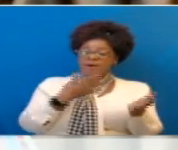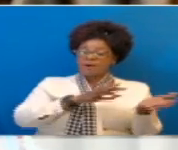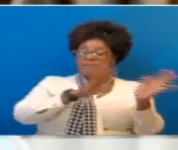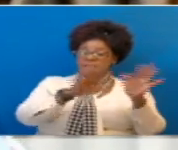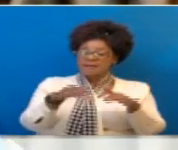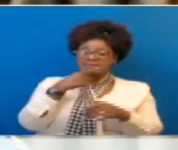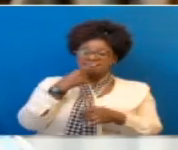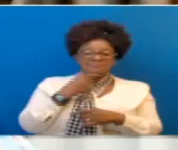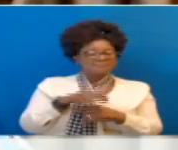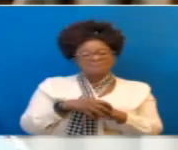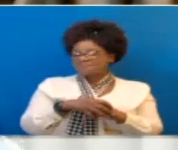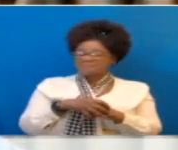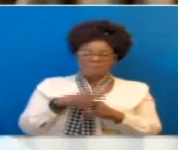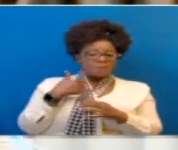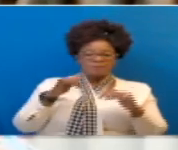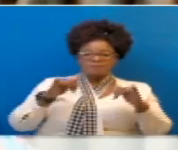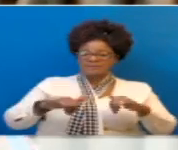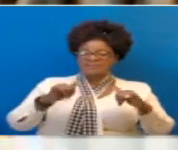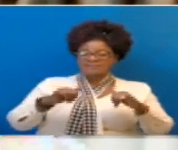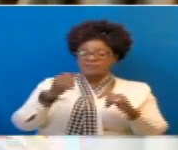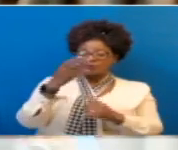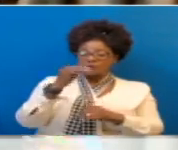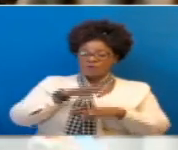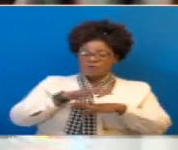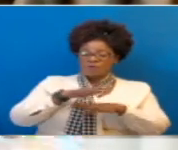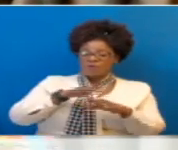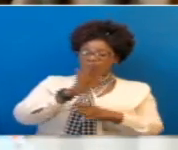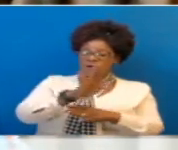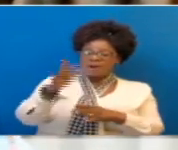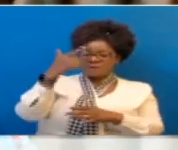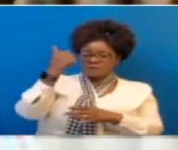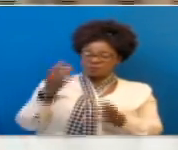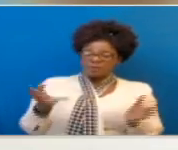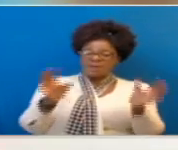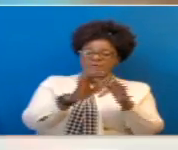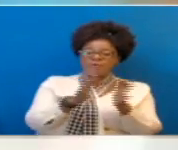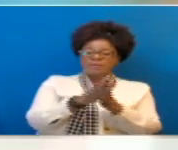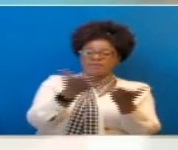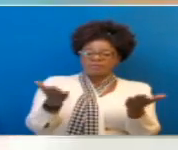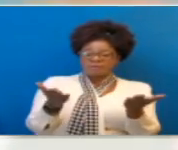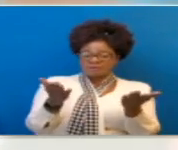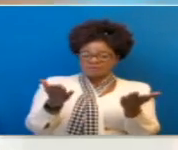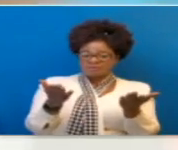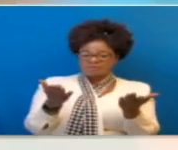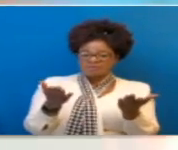saying no, she wants to stay around. So I think it's good for her because she's going to bond with everyone.